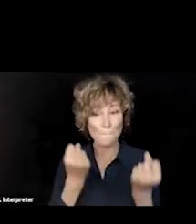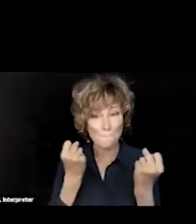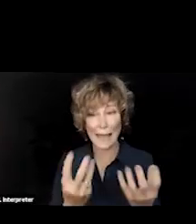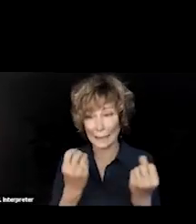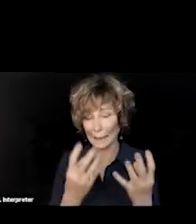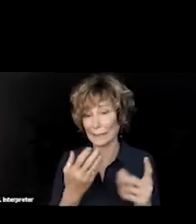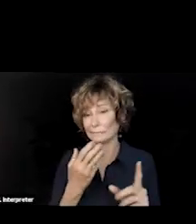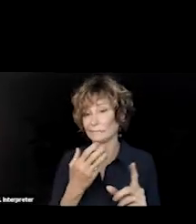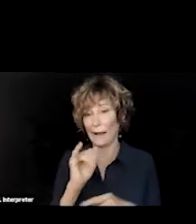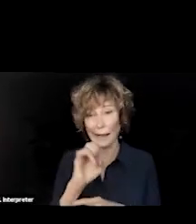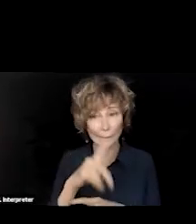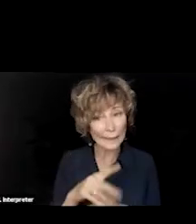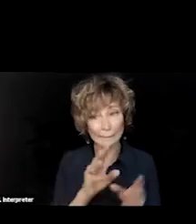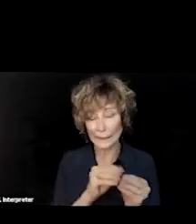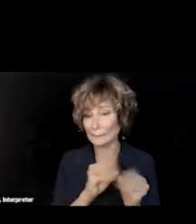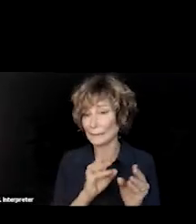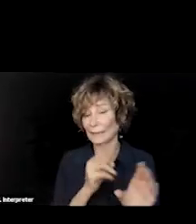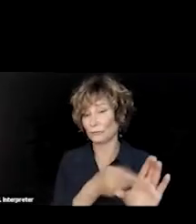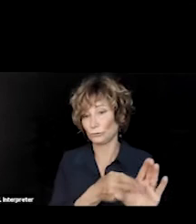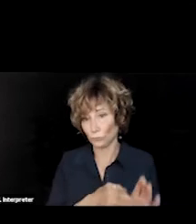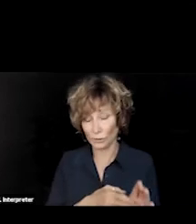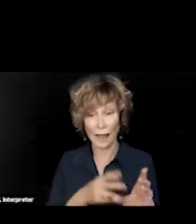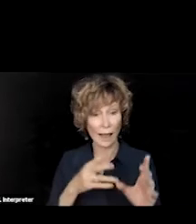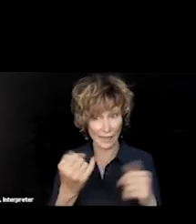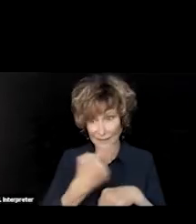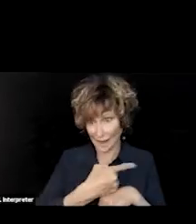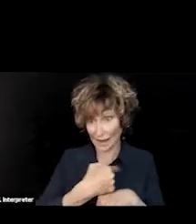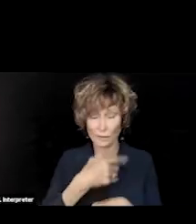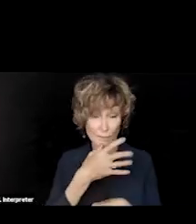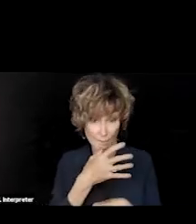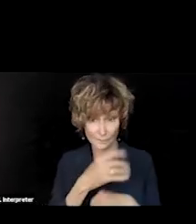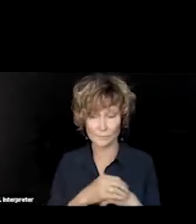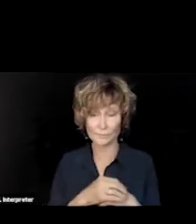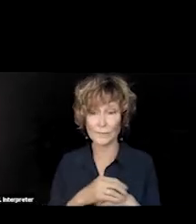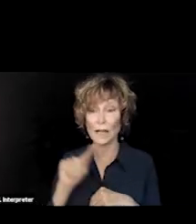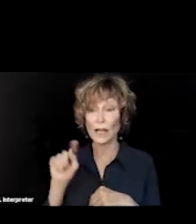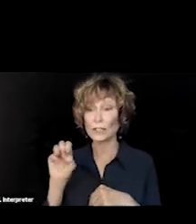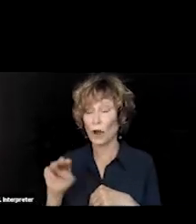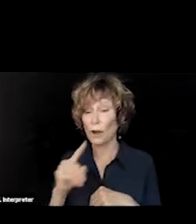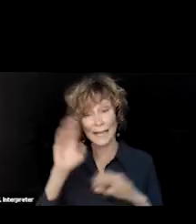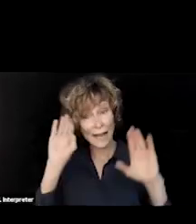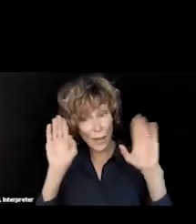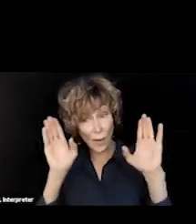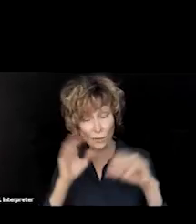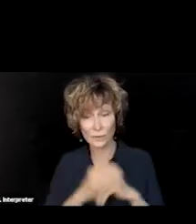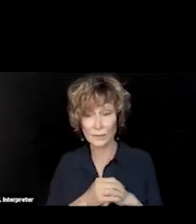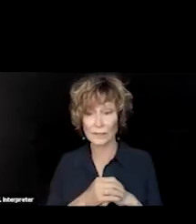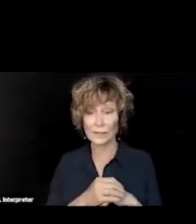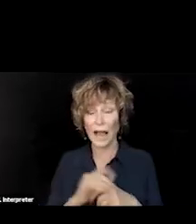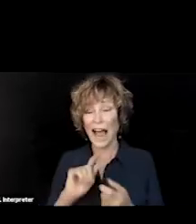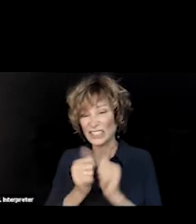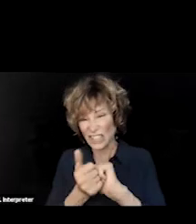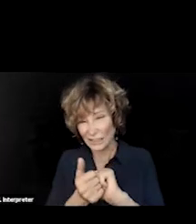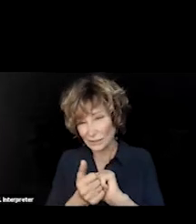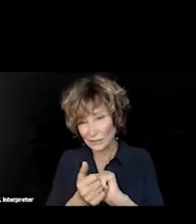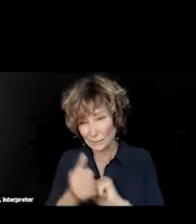many IEP team meetings. On this day, I was the parent. Tom greeted me at the door. I changed his name to protect